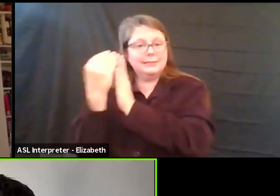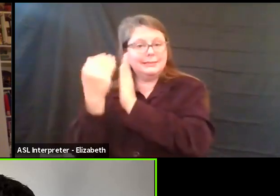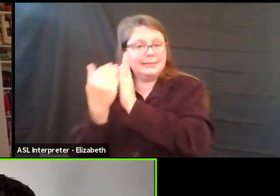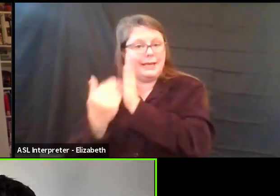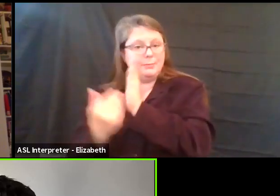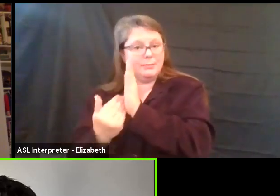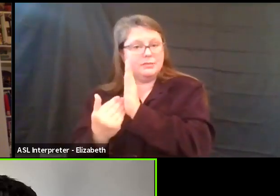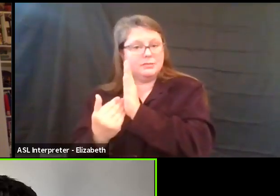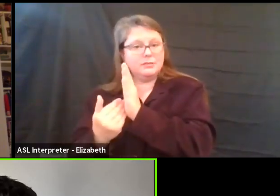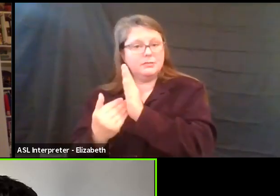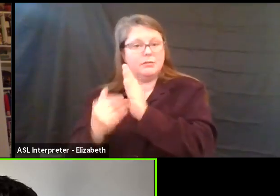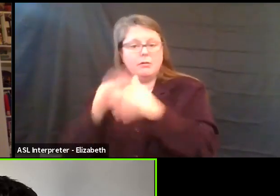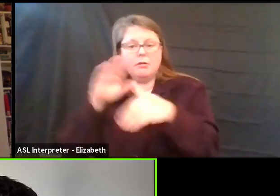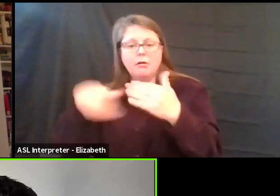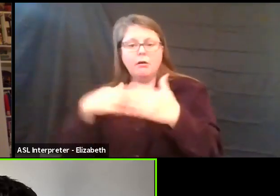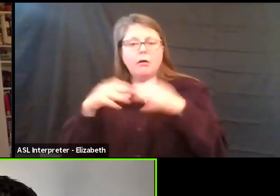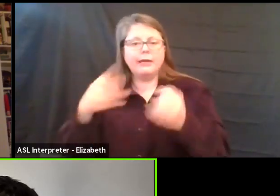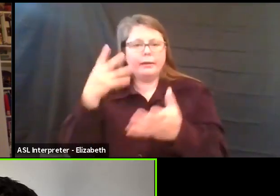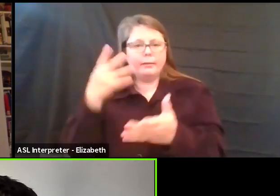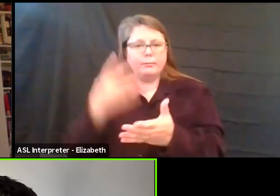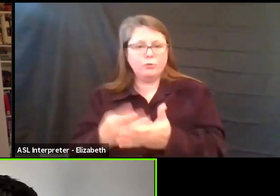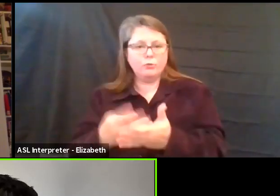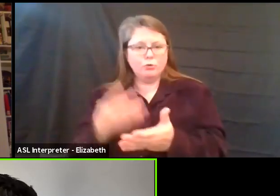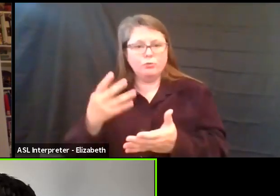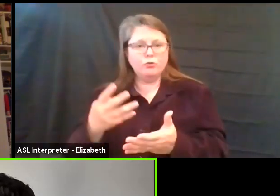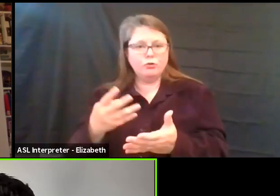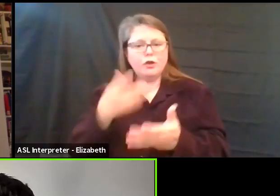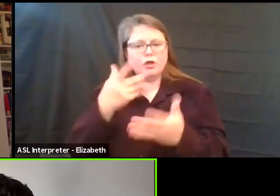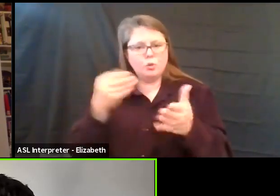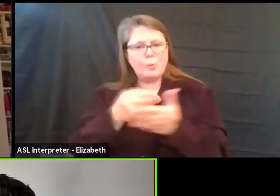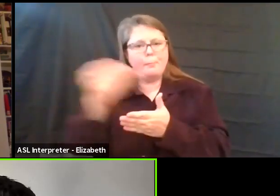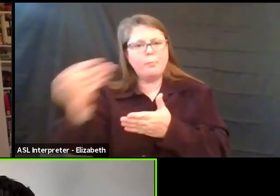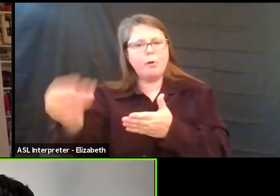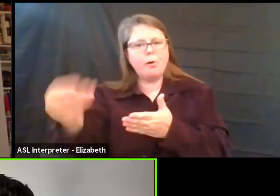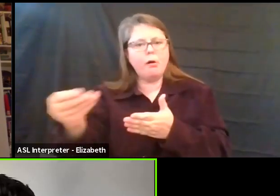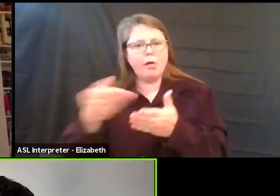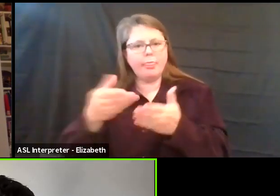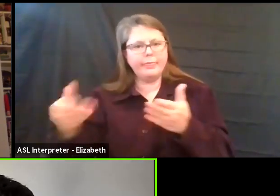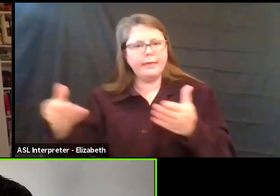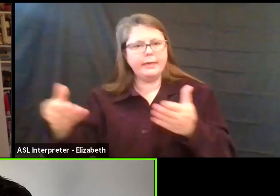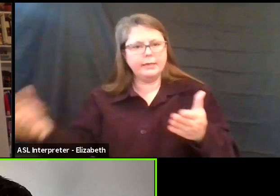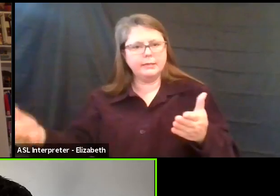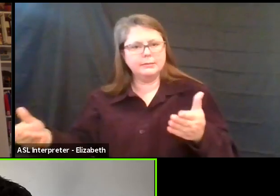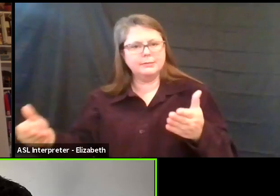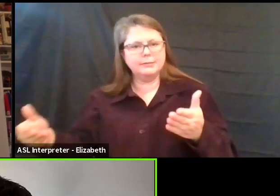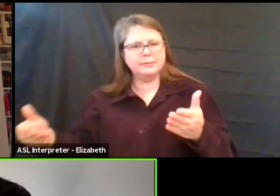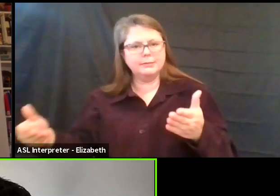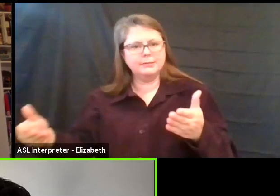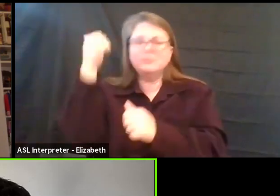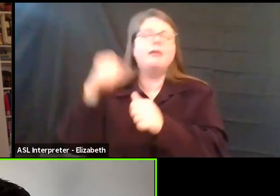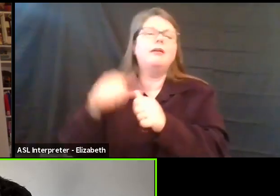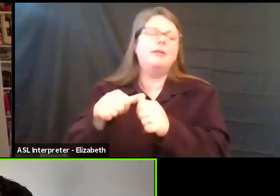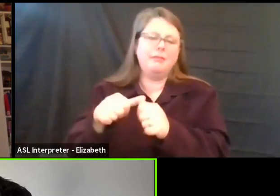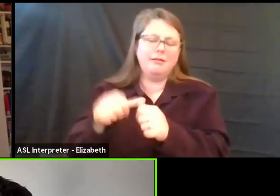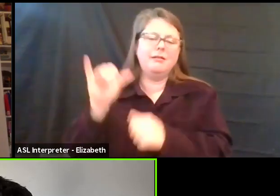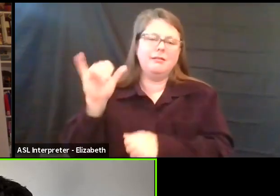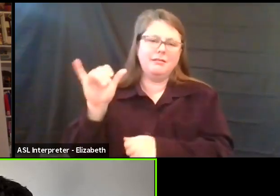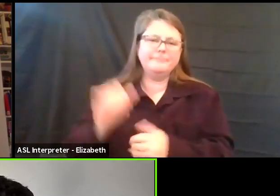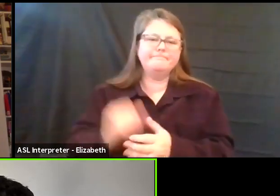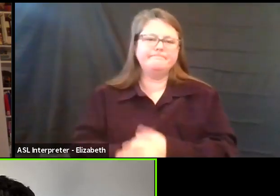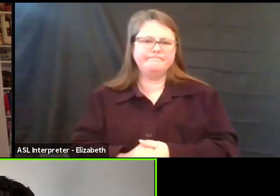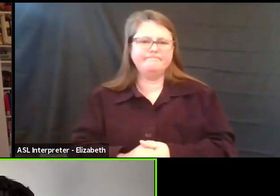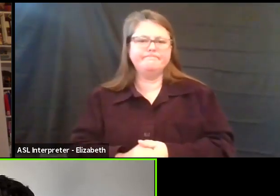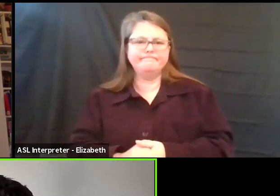you can jog your memory and recreate it. I also advise clients that they should try to do this once, do it